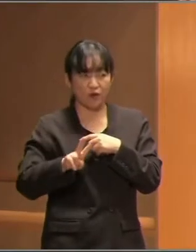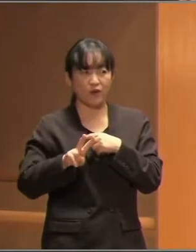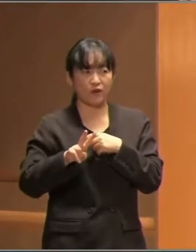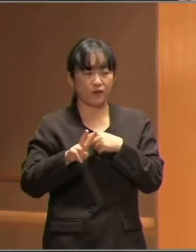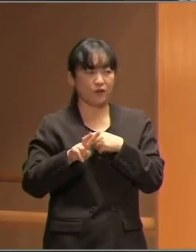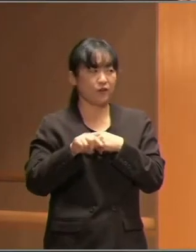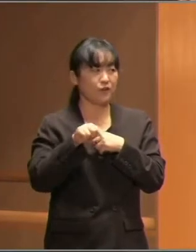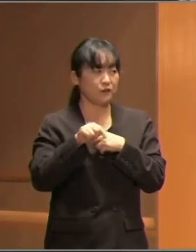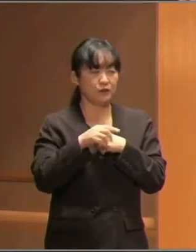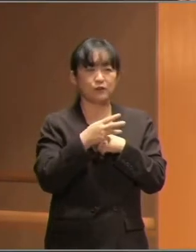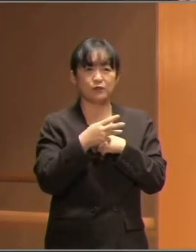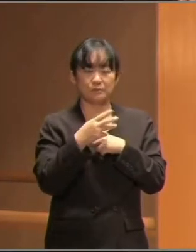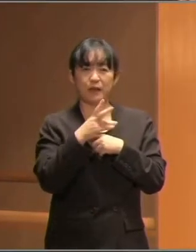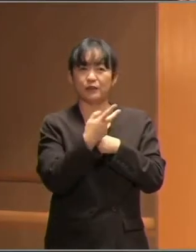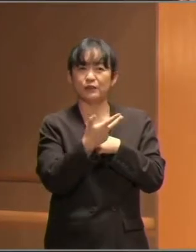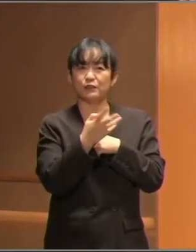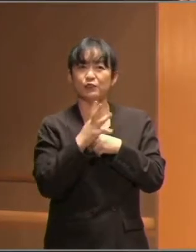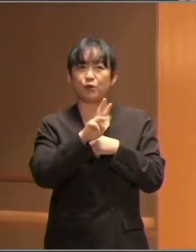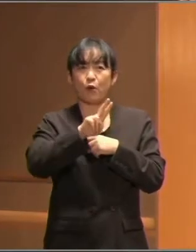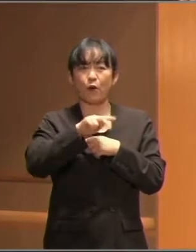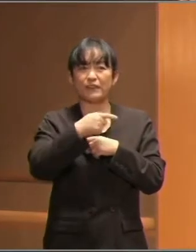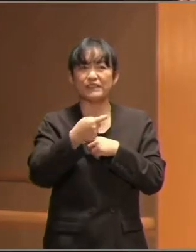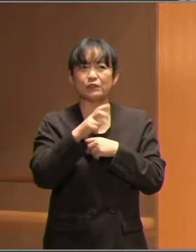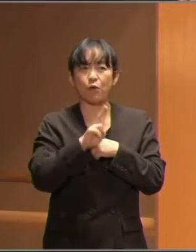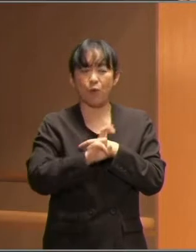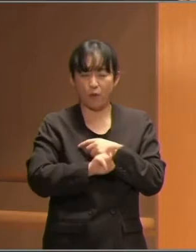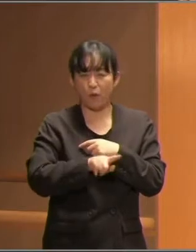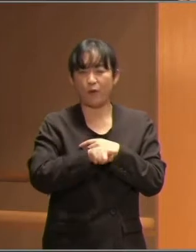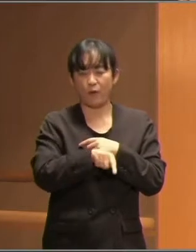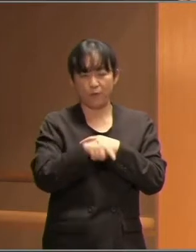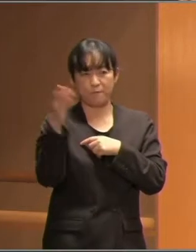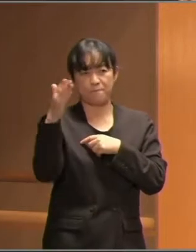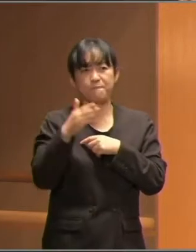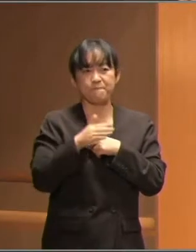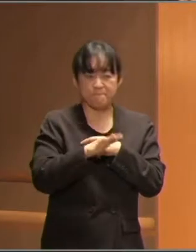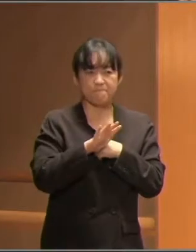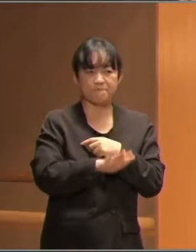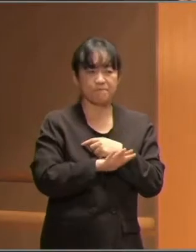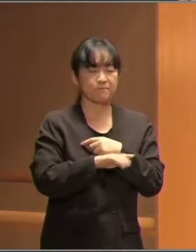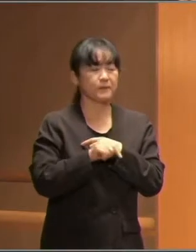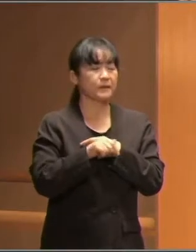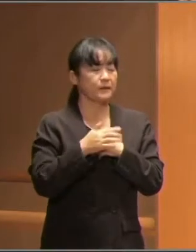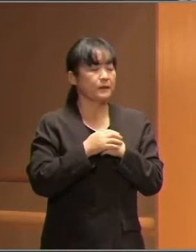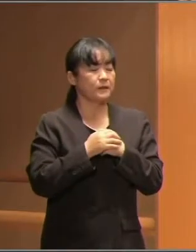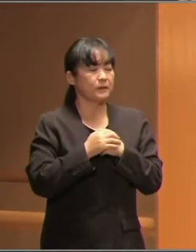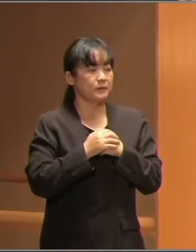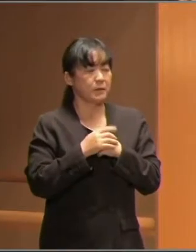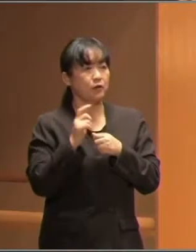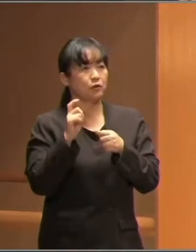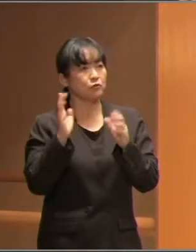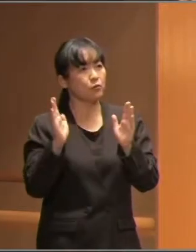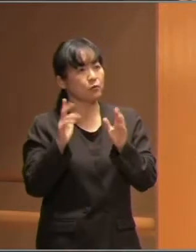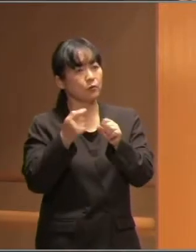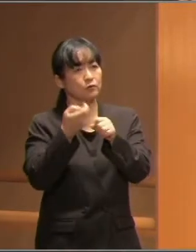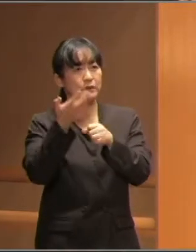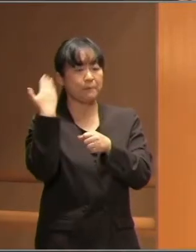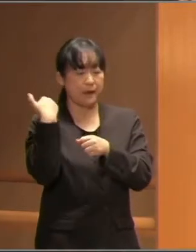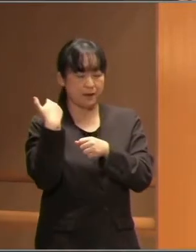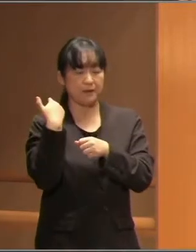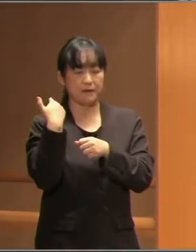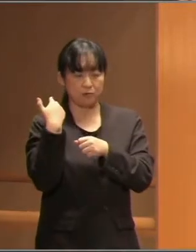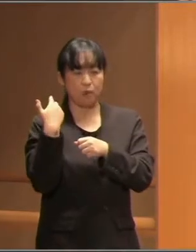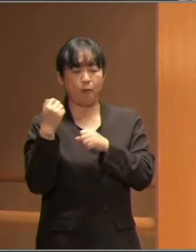Kiji and Shoichiro. And I'm also in this photo. And just 10 years